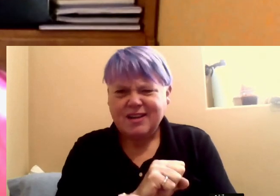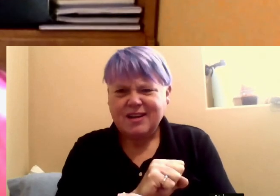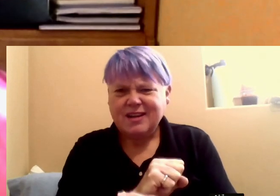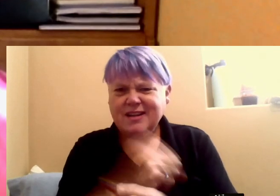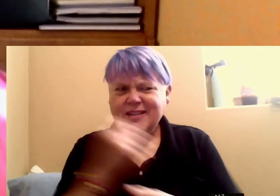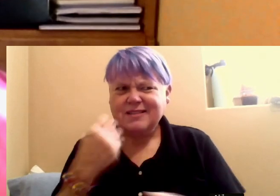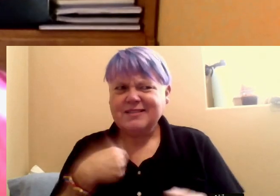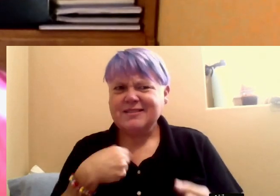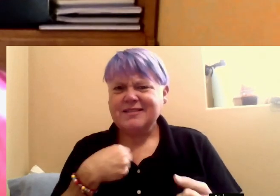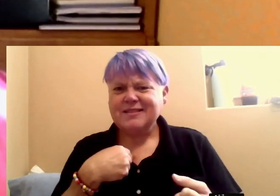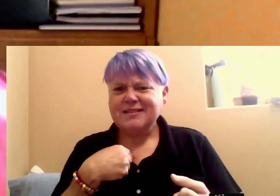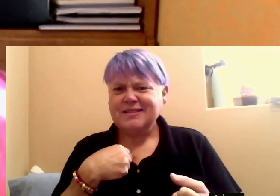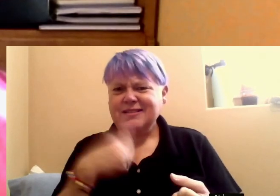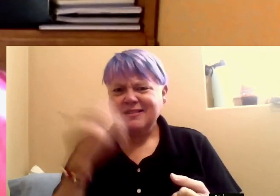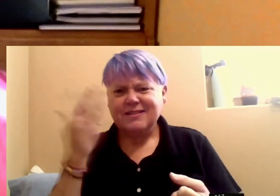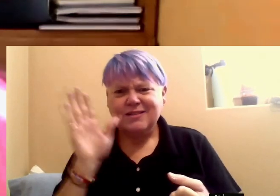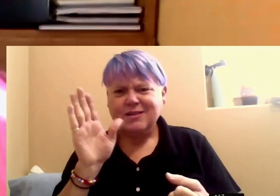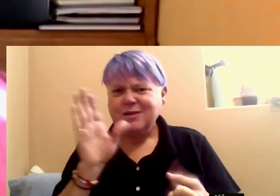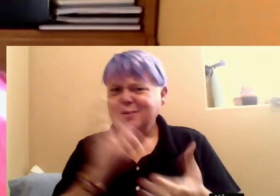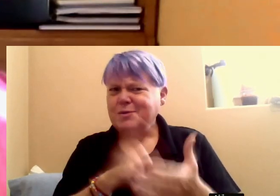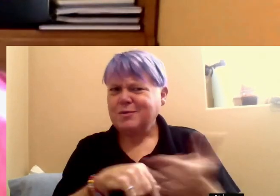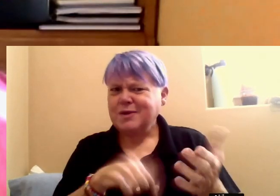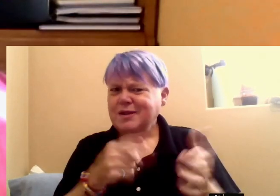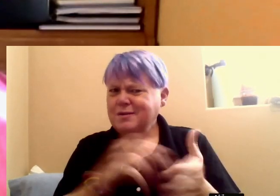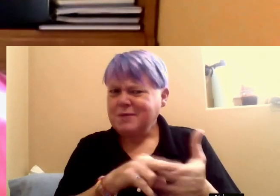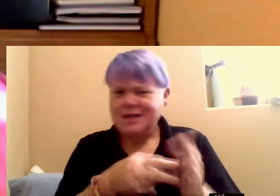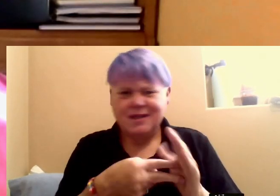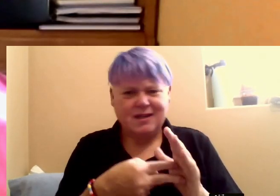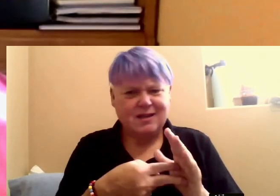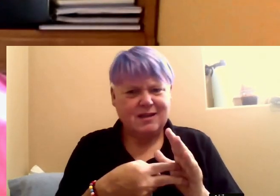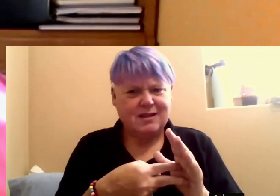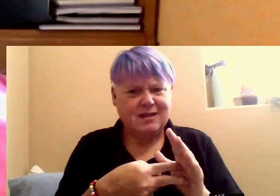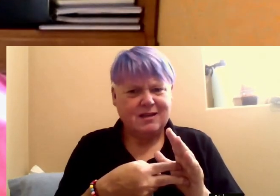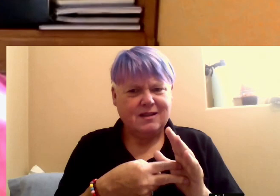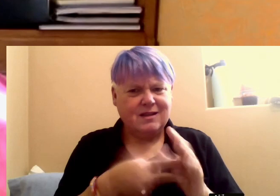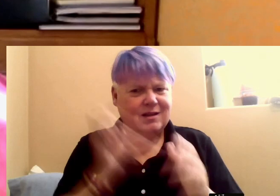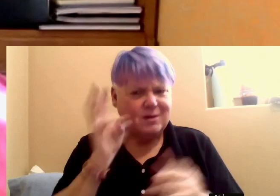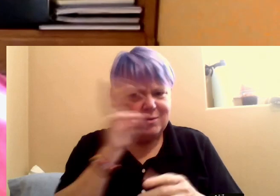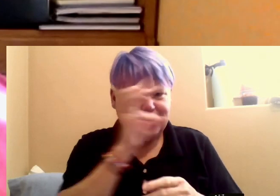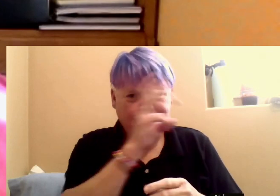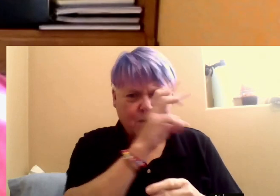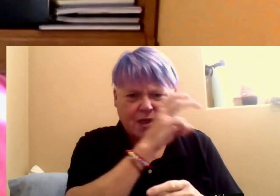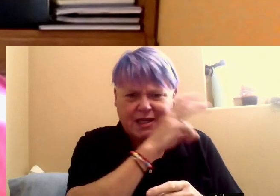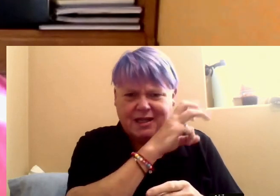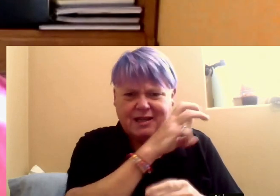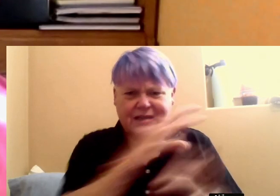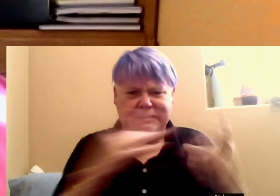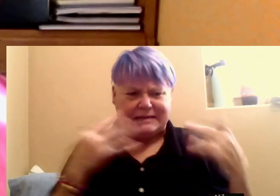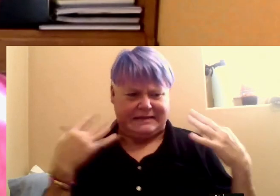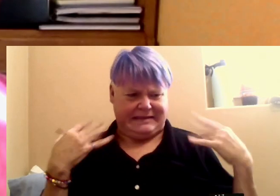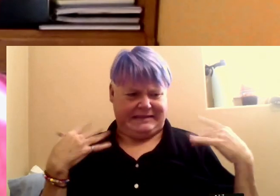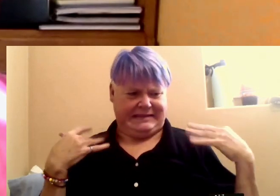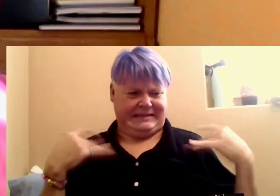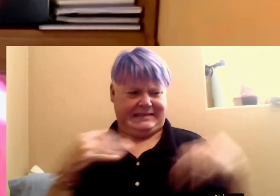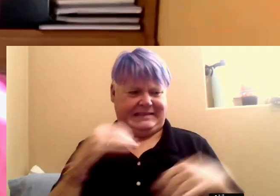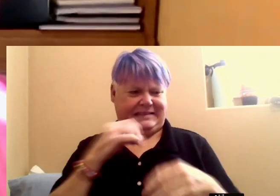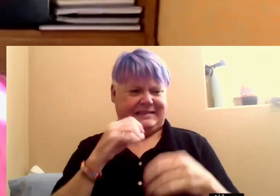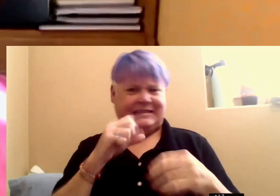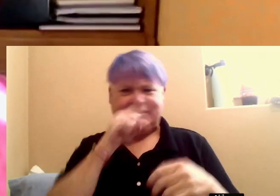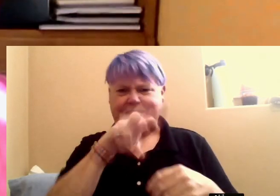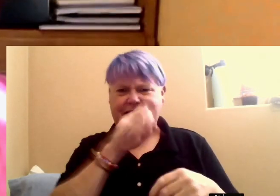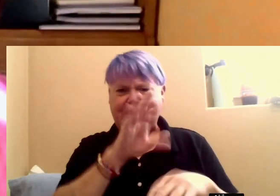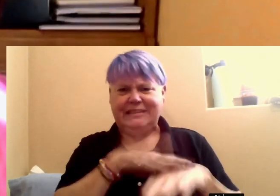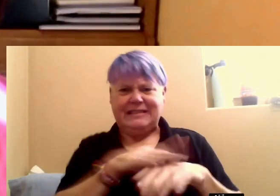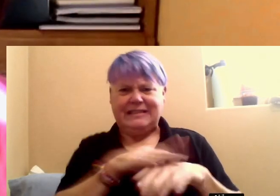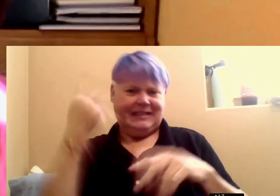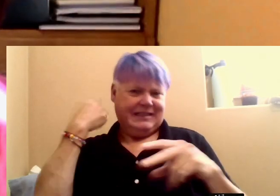I don't know what you mean. Weird skin crawl feeling snakes down my back. Oh, yes, I do believe